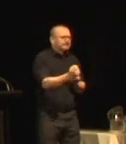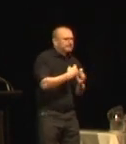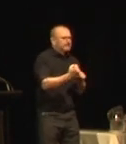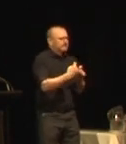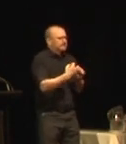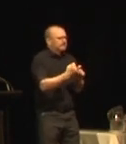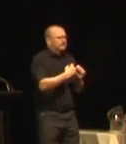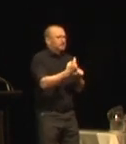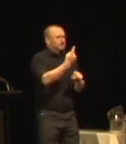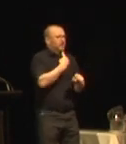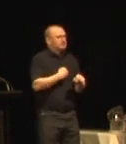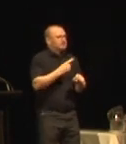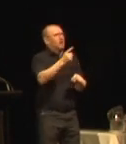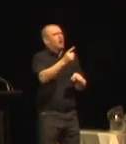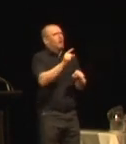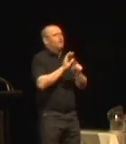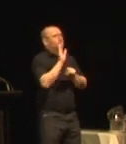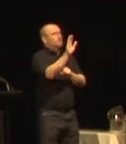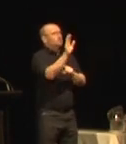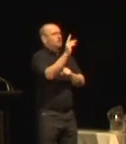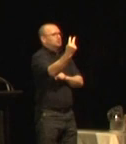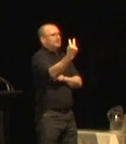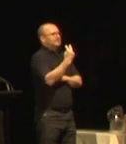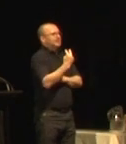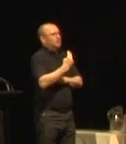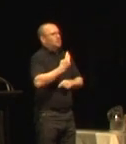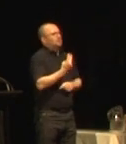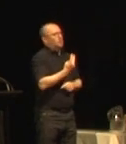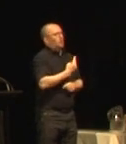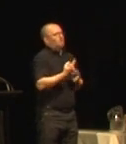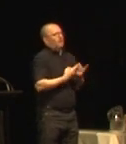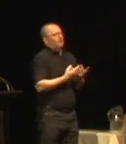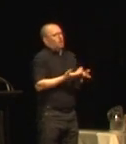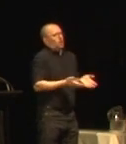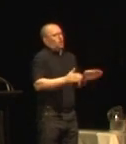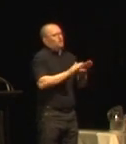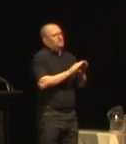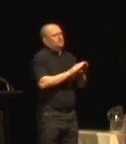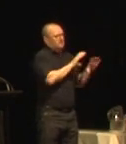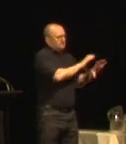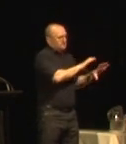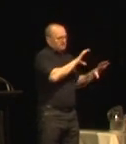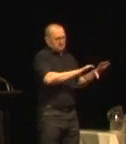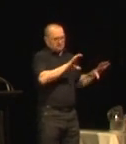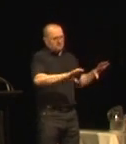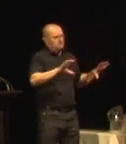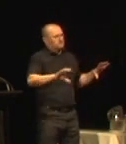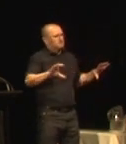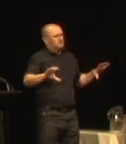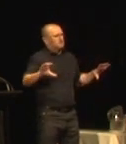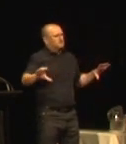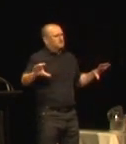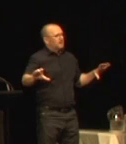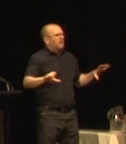there are 12 other Earths that she can see in parallel with ours. And she has cool friends there, but each one of these Earths seems to have a problem.